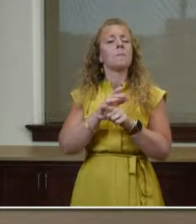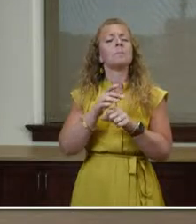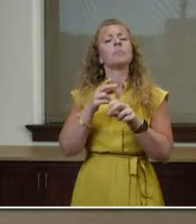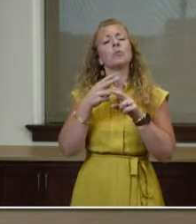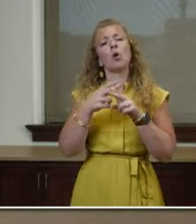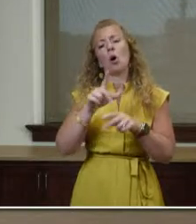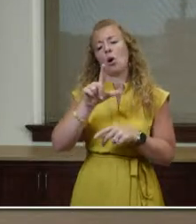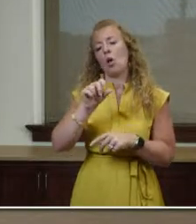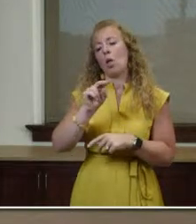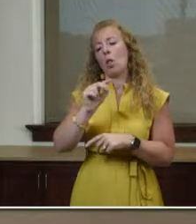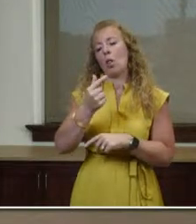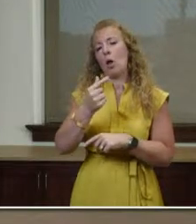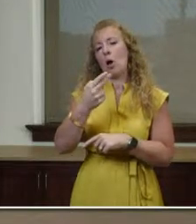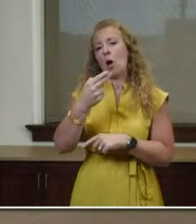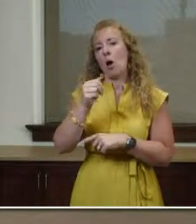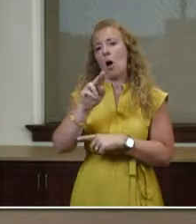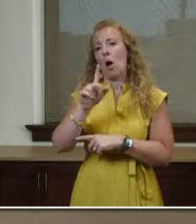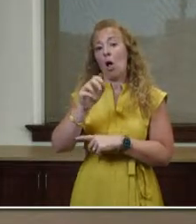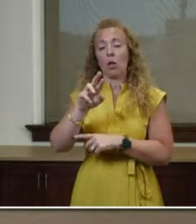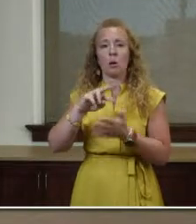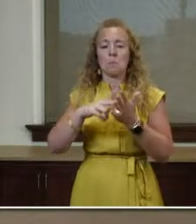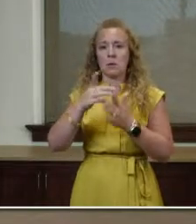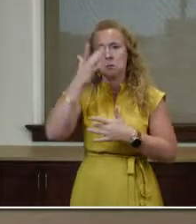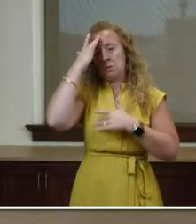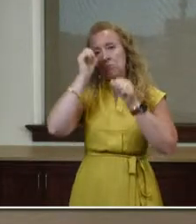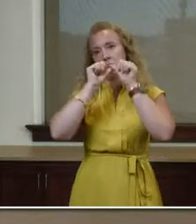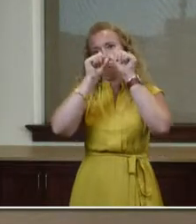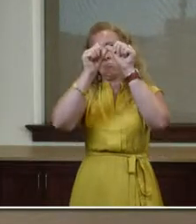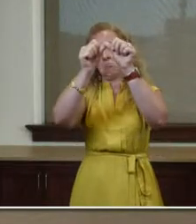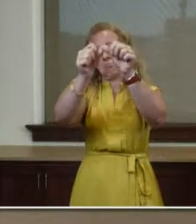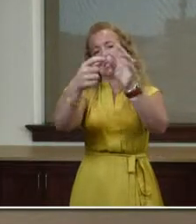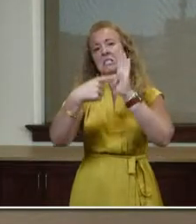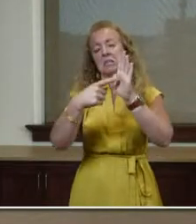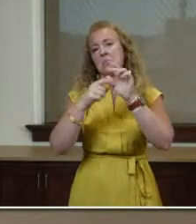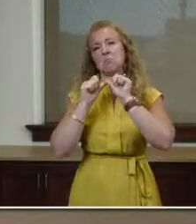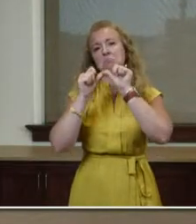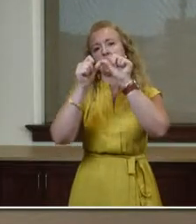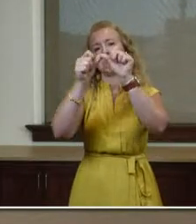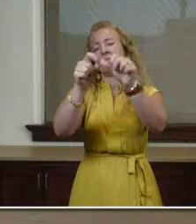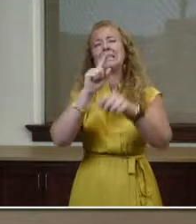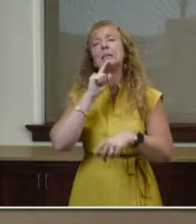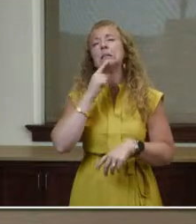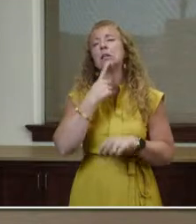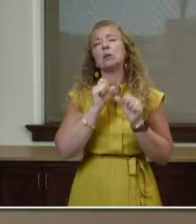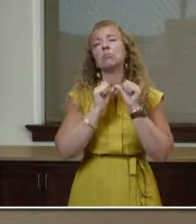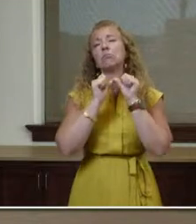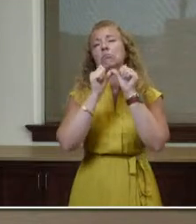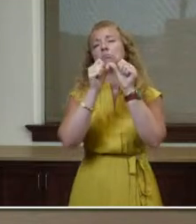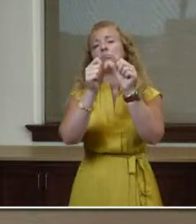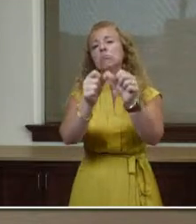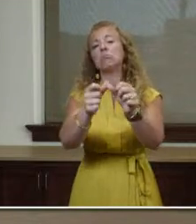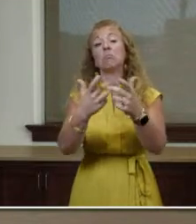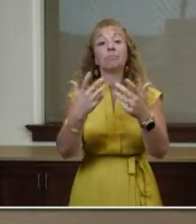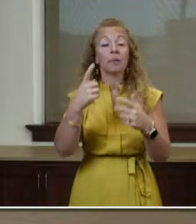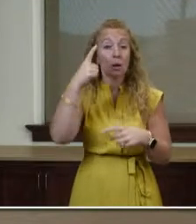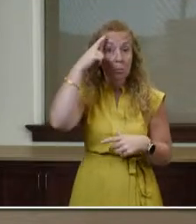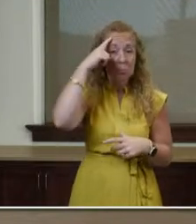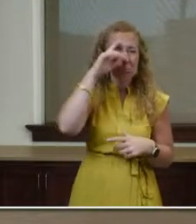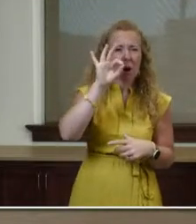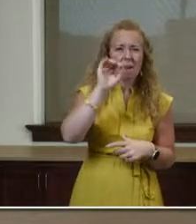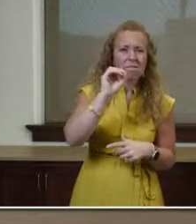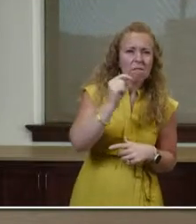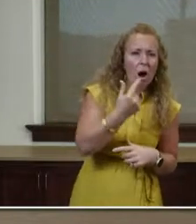them long haulers, in which they've had severe health implications regarding things like brain